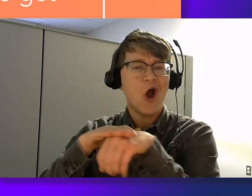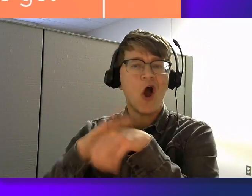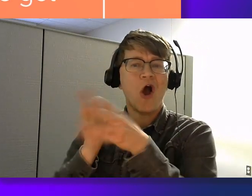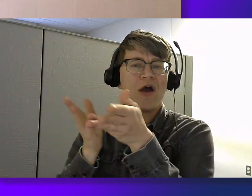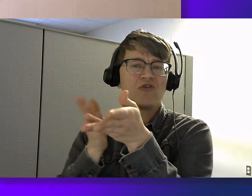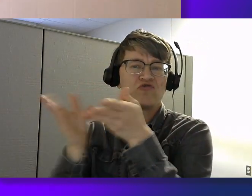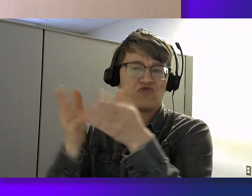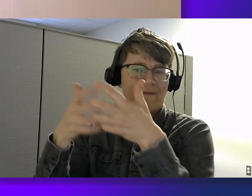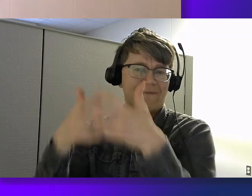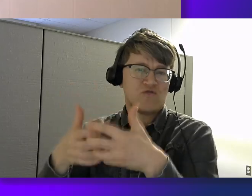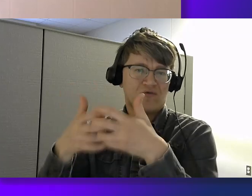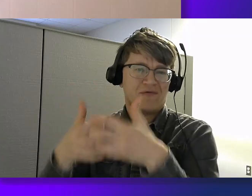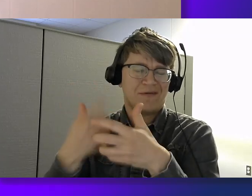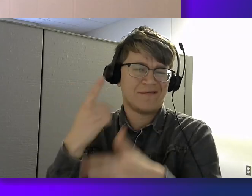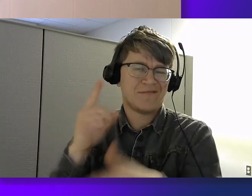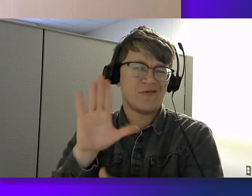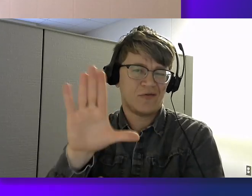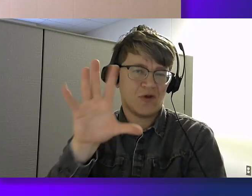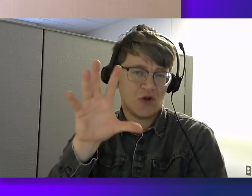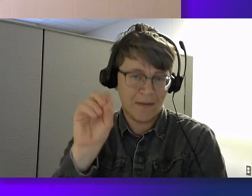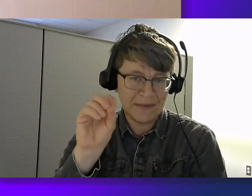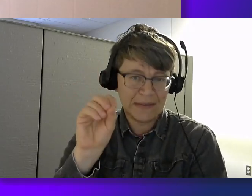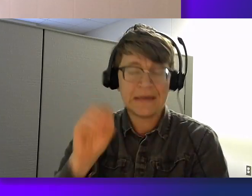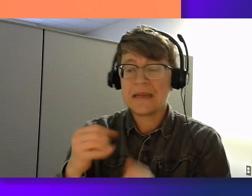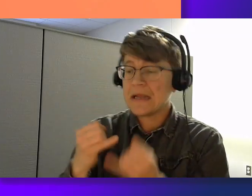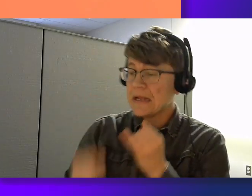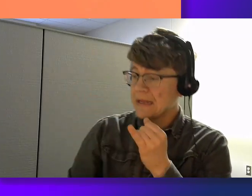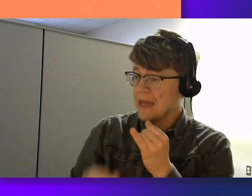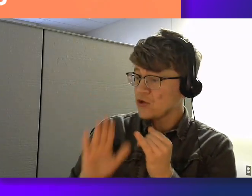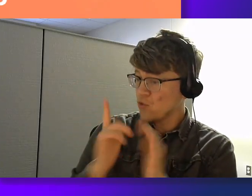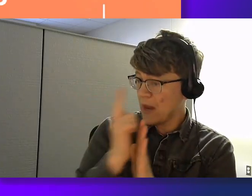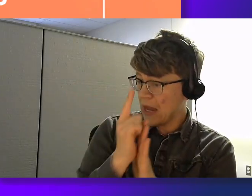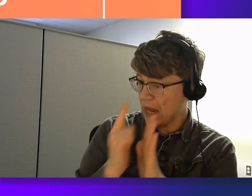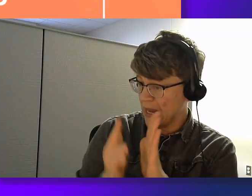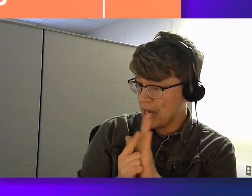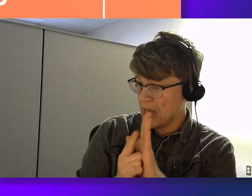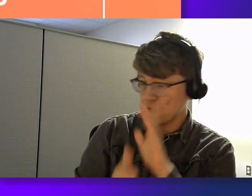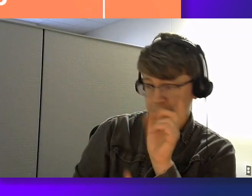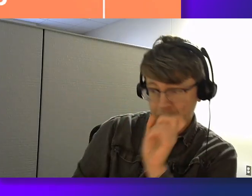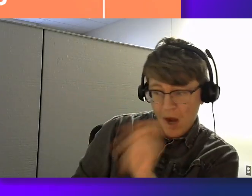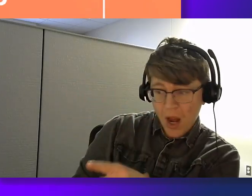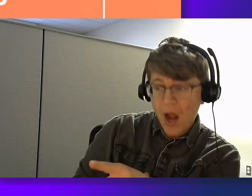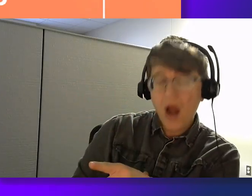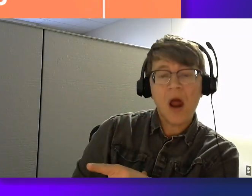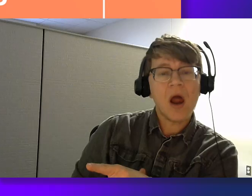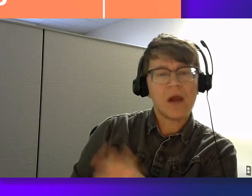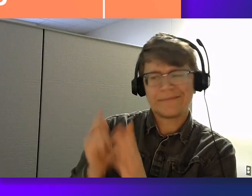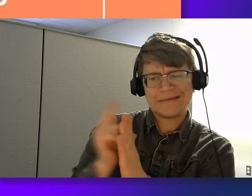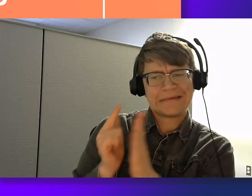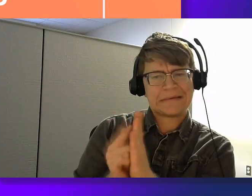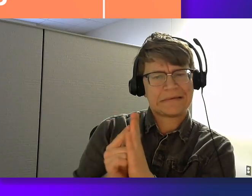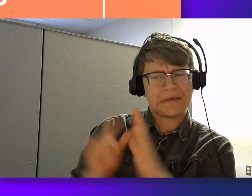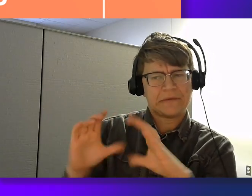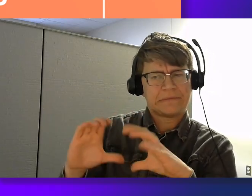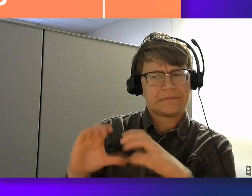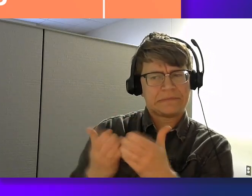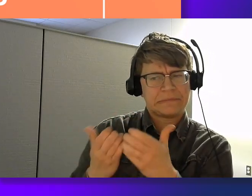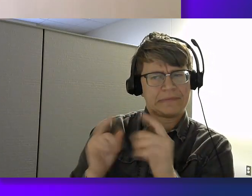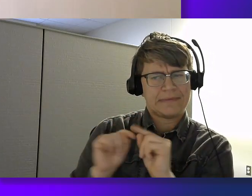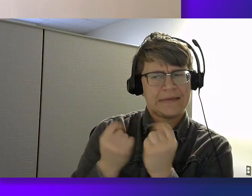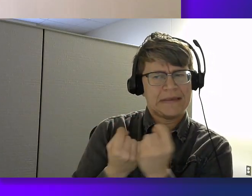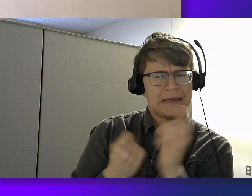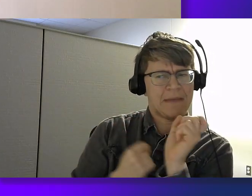there. And lastly, be sure to check with your legal team. Legal will make sure that the site doesn't have any outstanding copyright